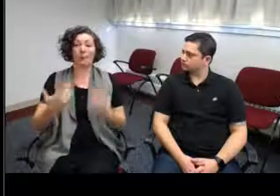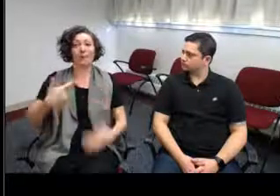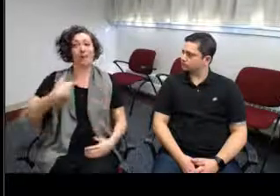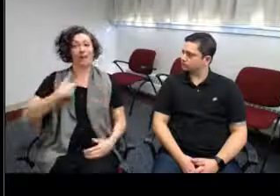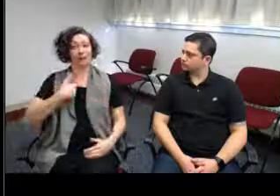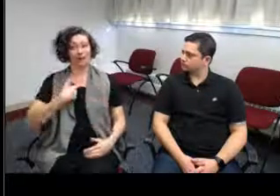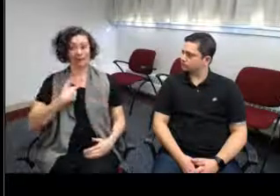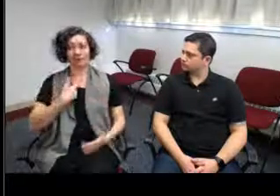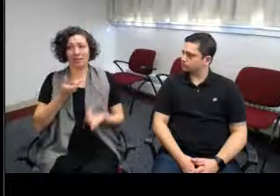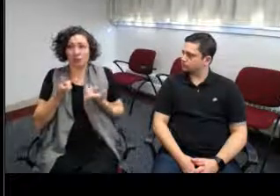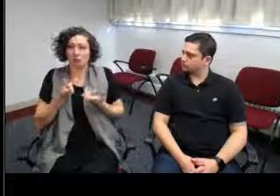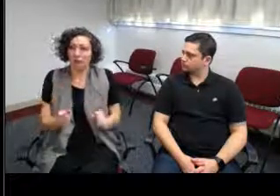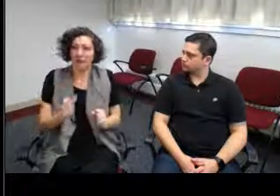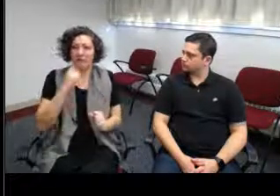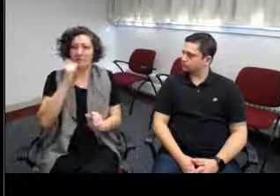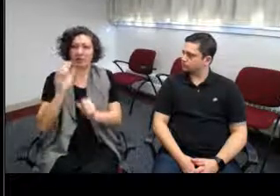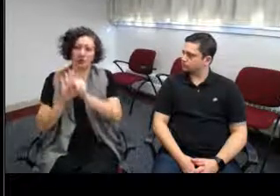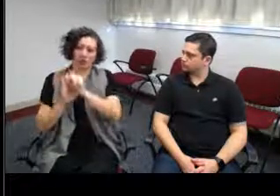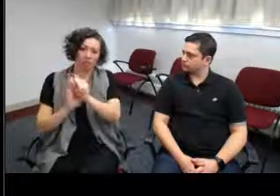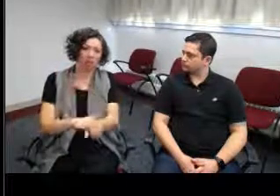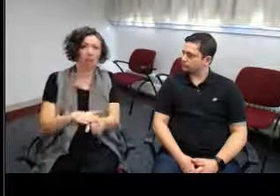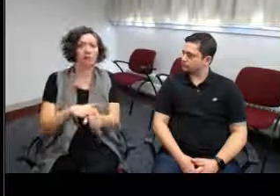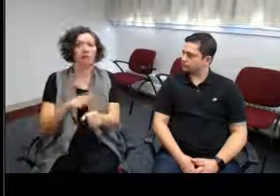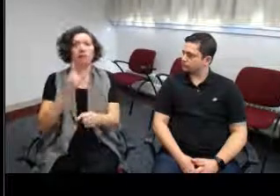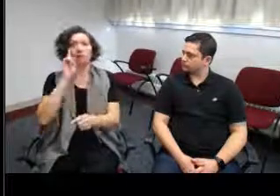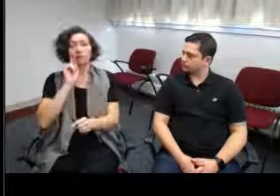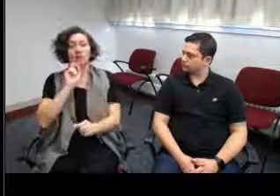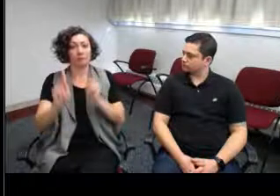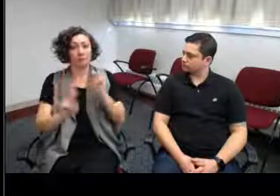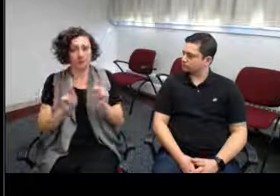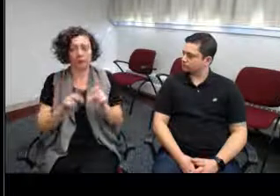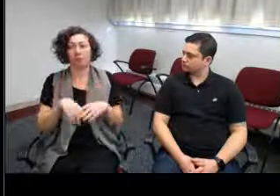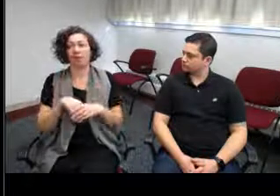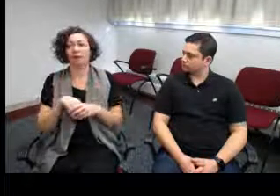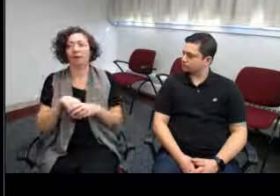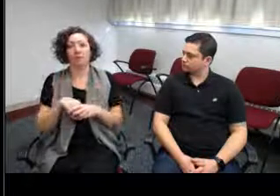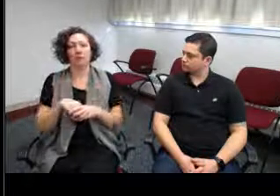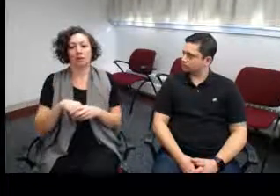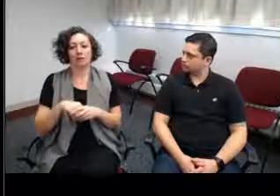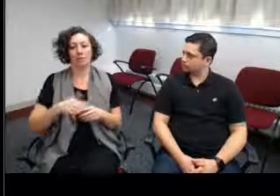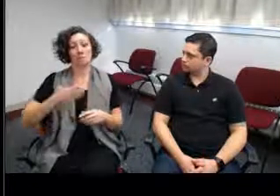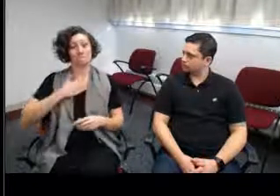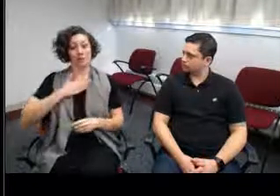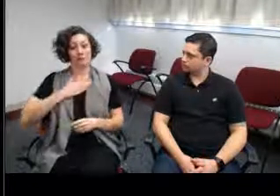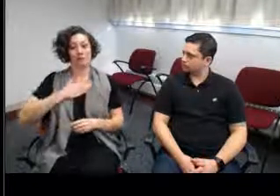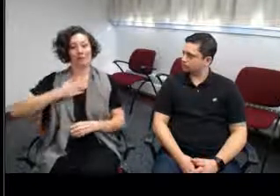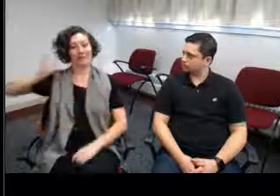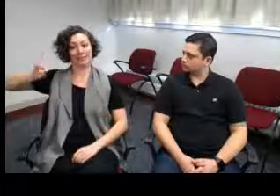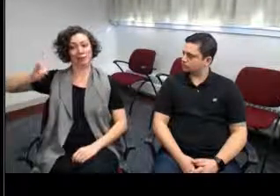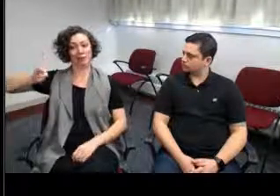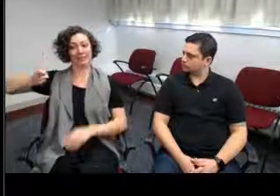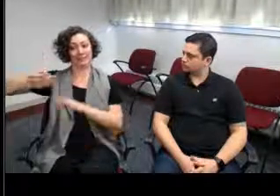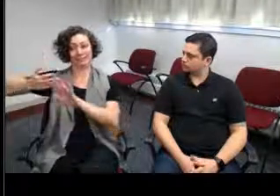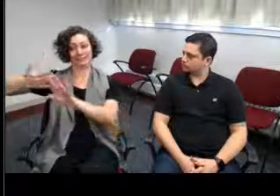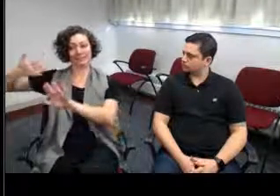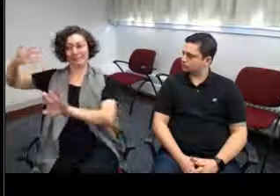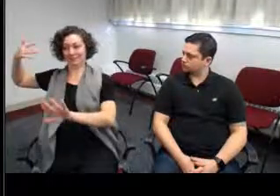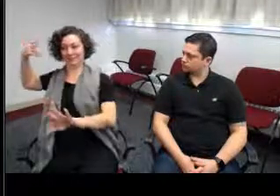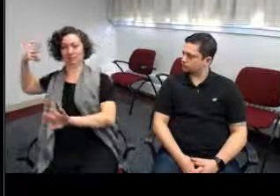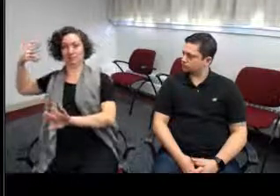to recognize that even though I am trying my best not to be oppressive to my deaf